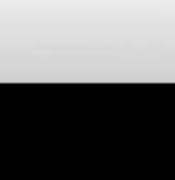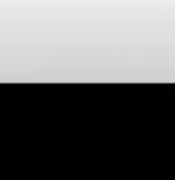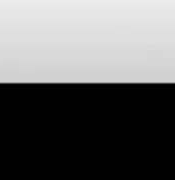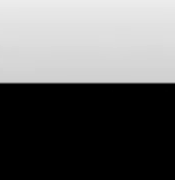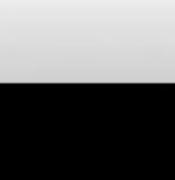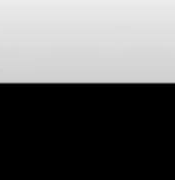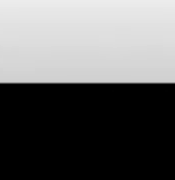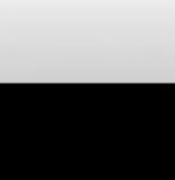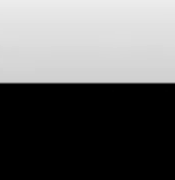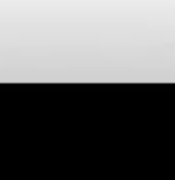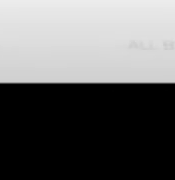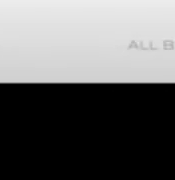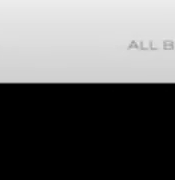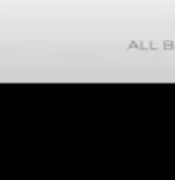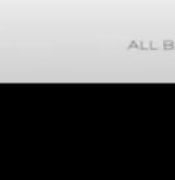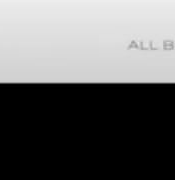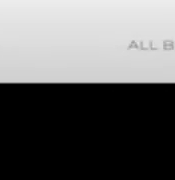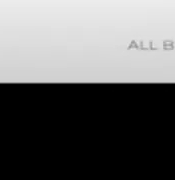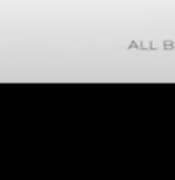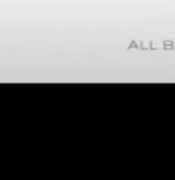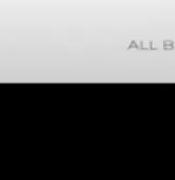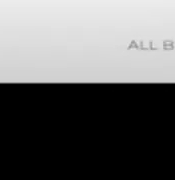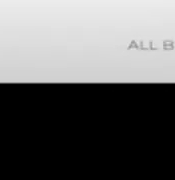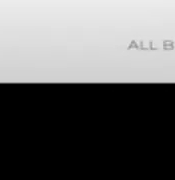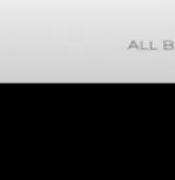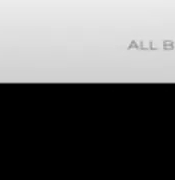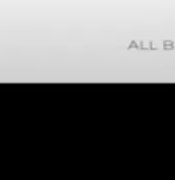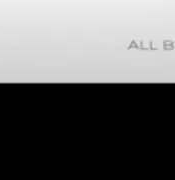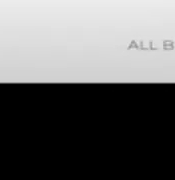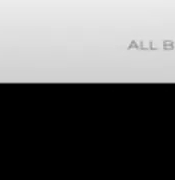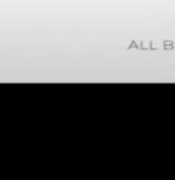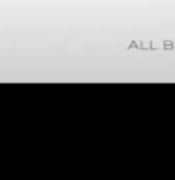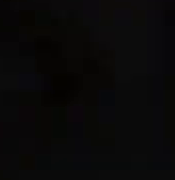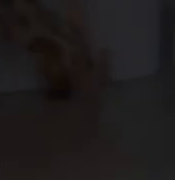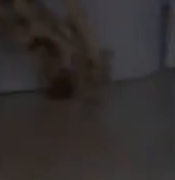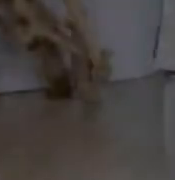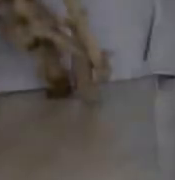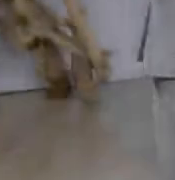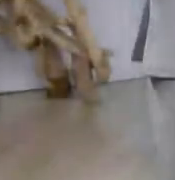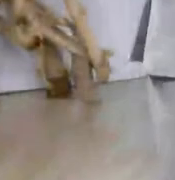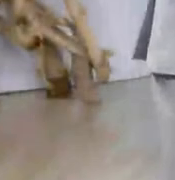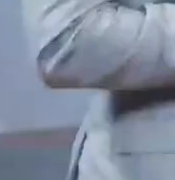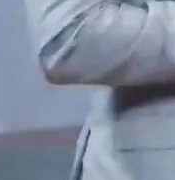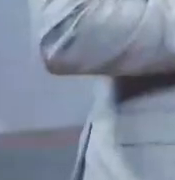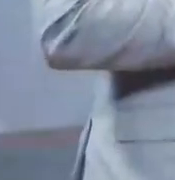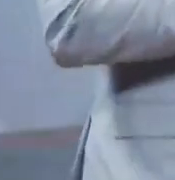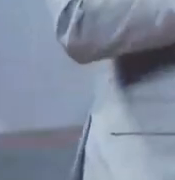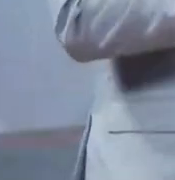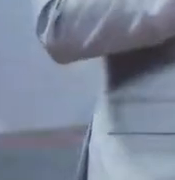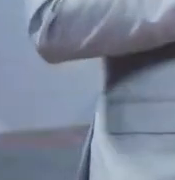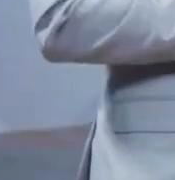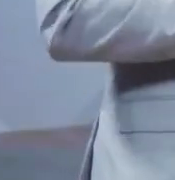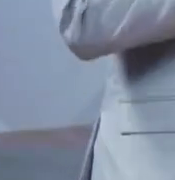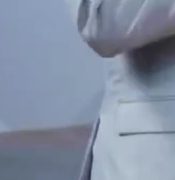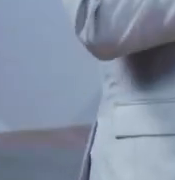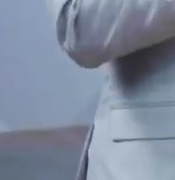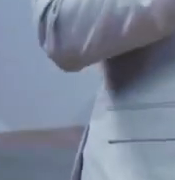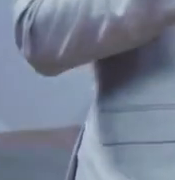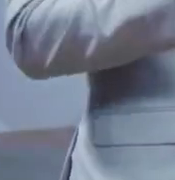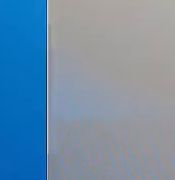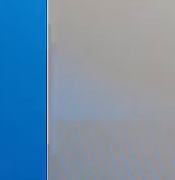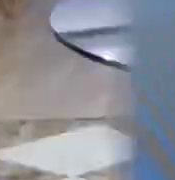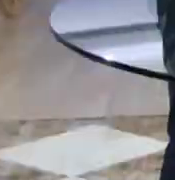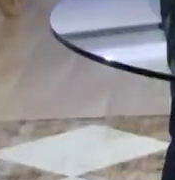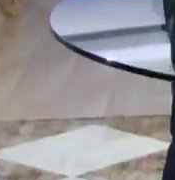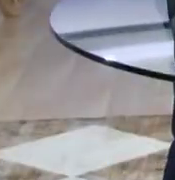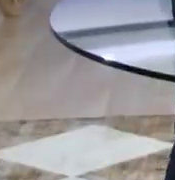Best comprehensive cover for the price. CG United. Good like that. I'm here with John Walsh. You guys may know him from America's